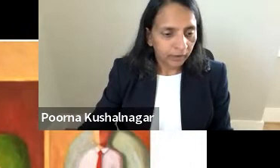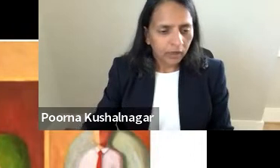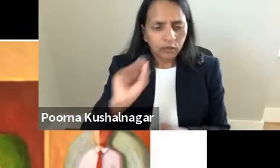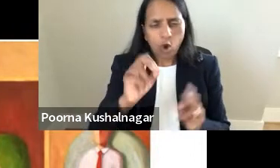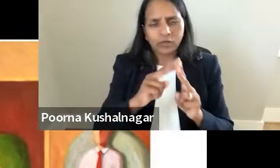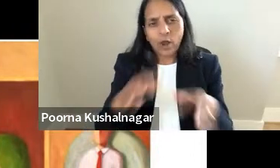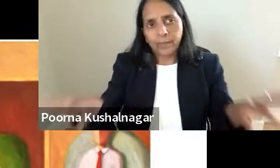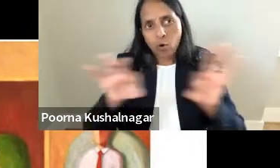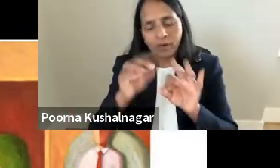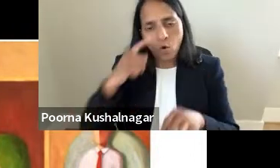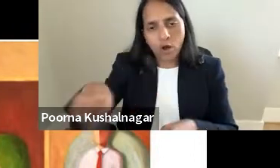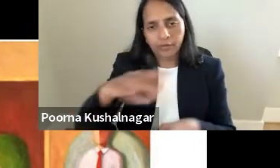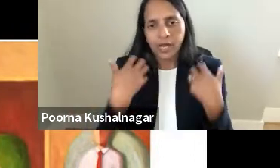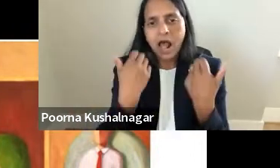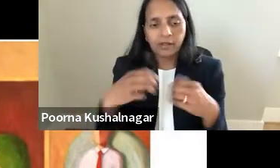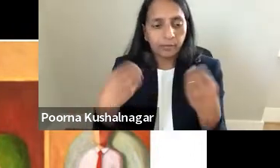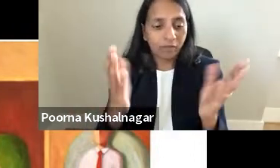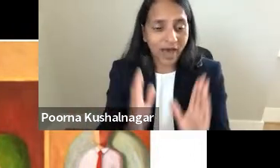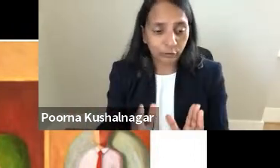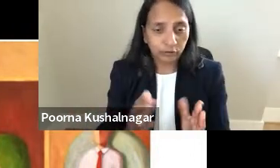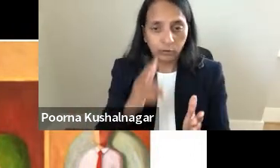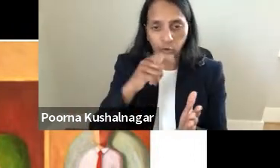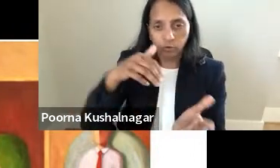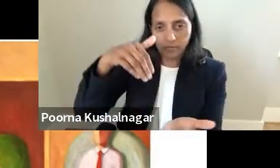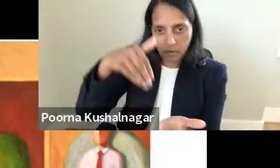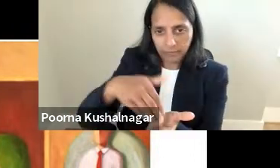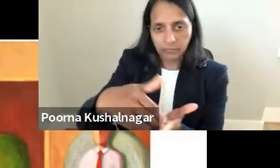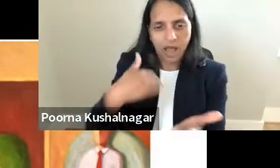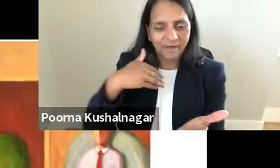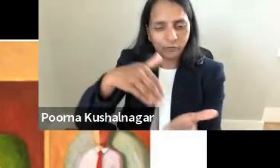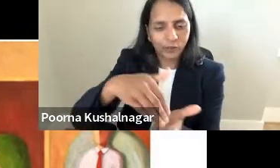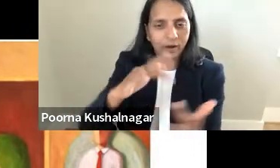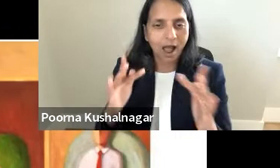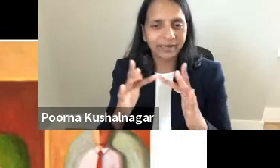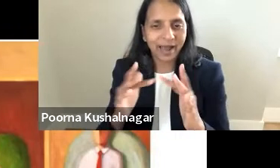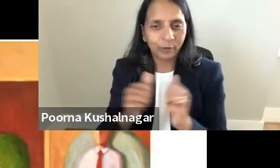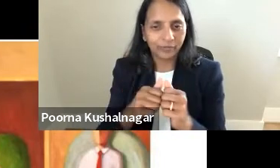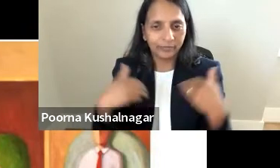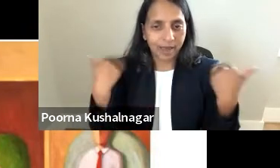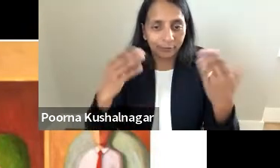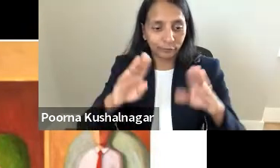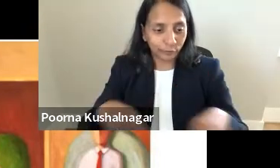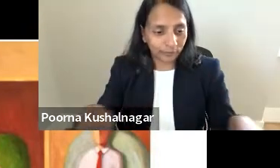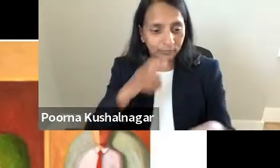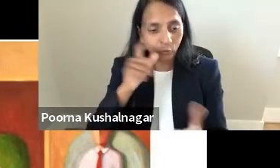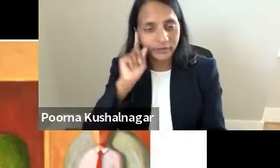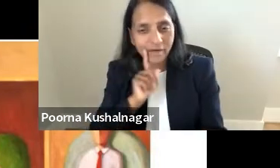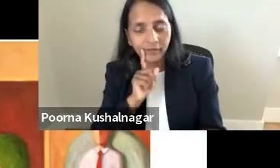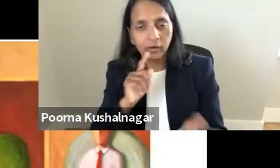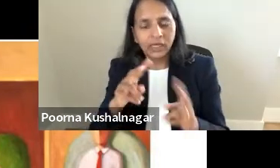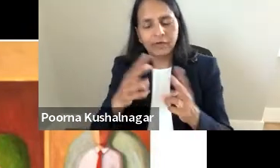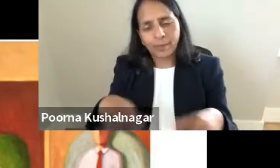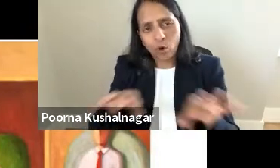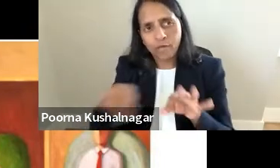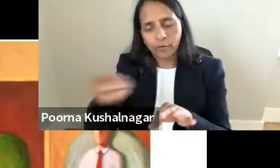happens everywhere. So it's very important for the healthcare provider who has frequent contact with these